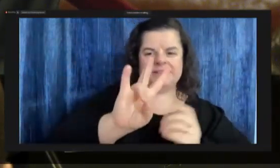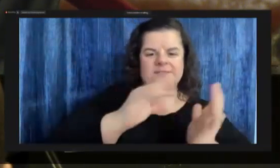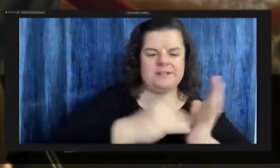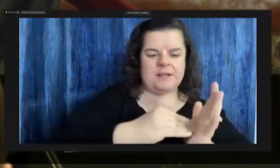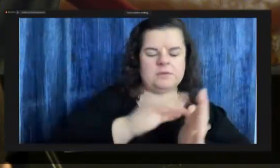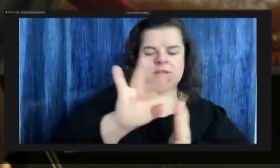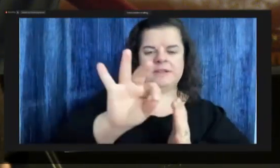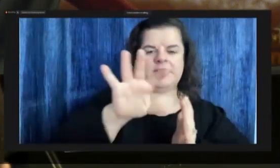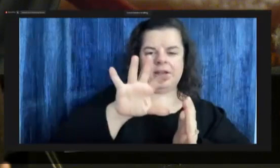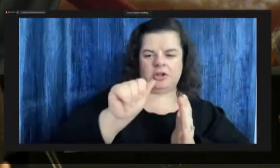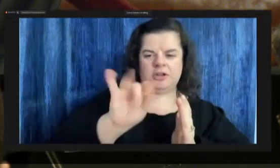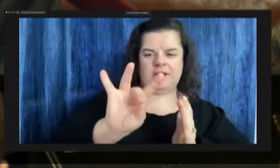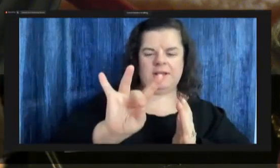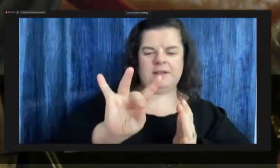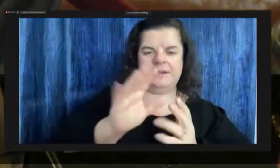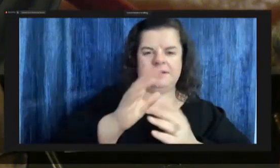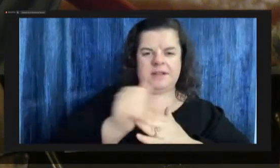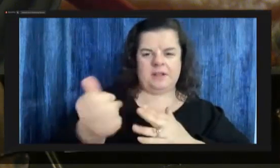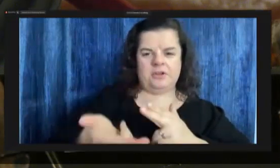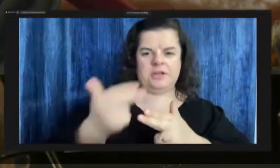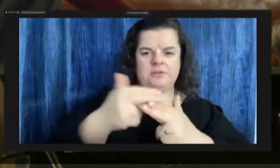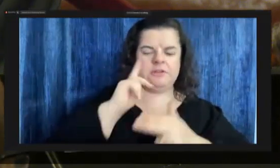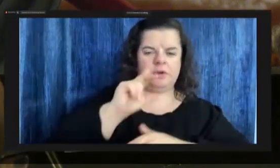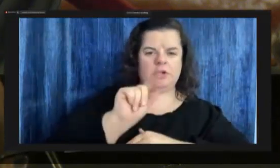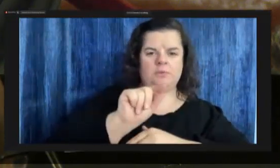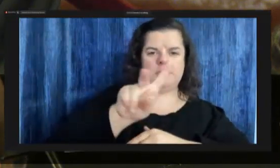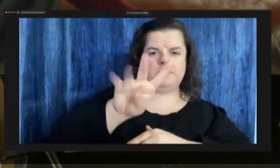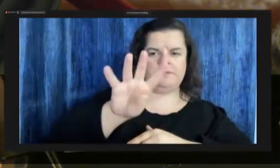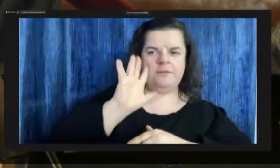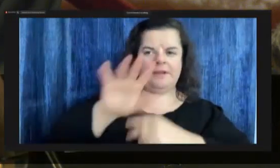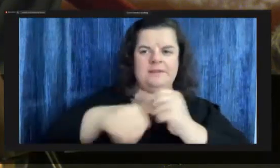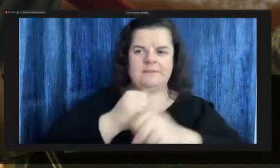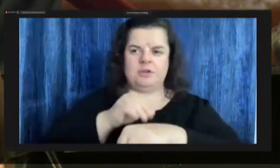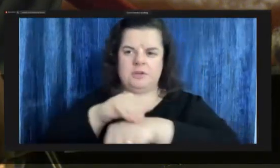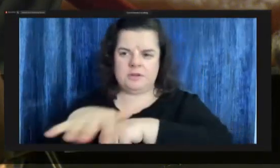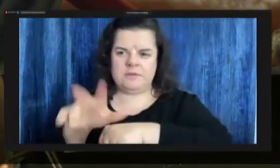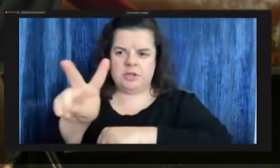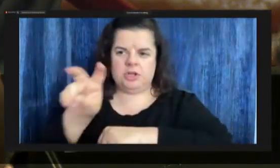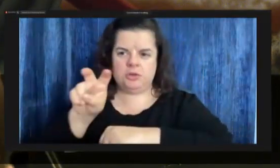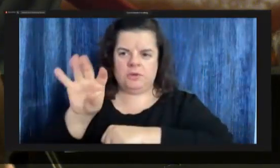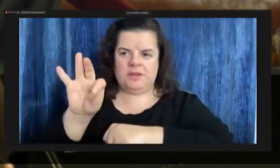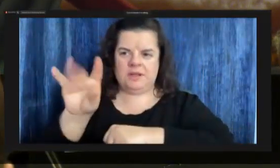$67,918 increase in 2024 with a 5-year impact of